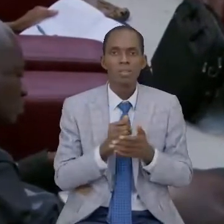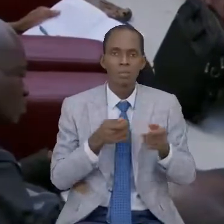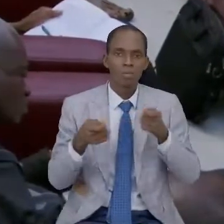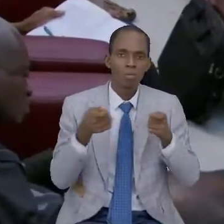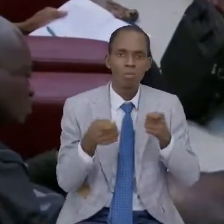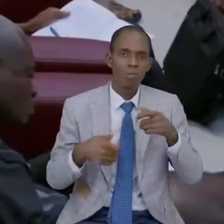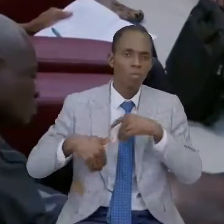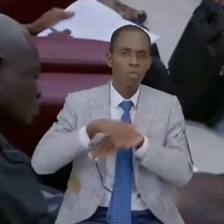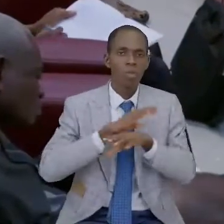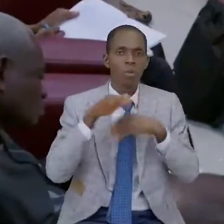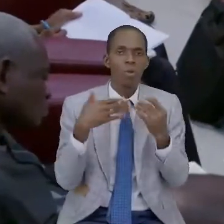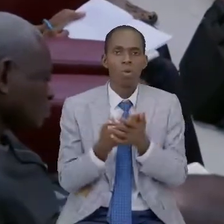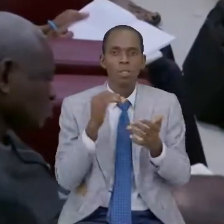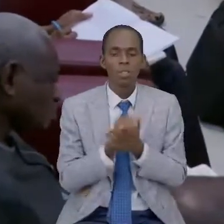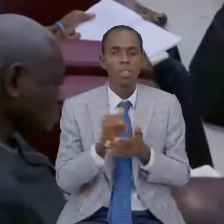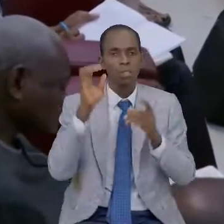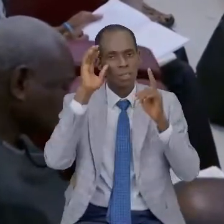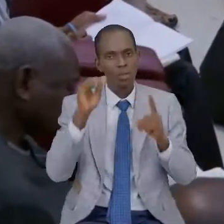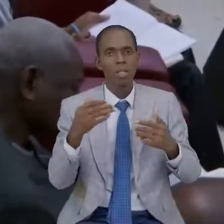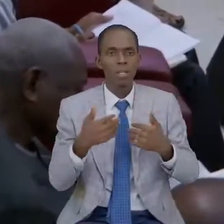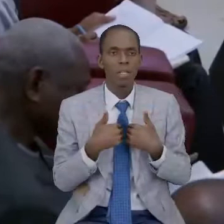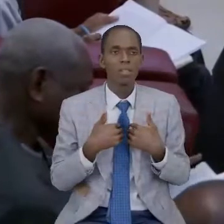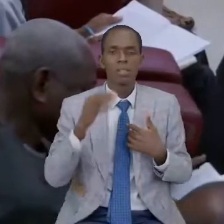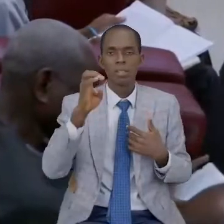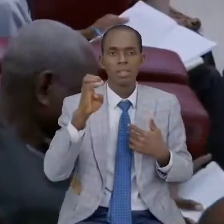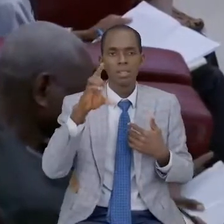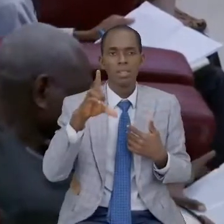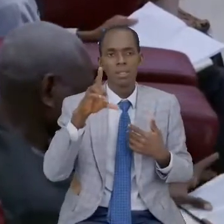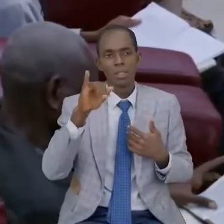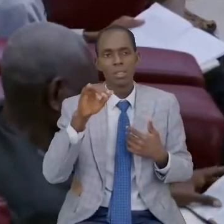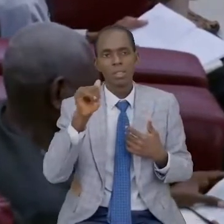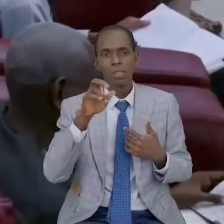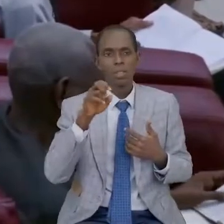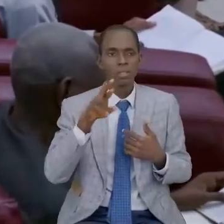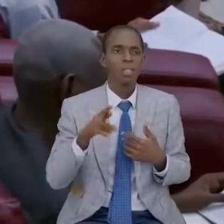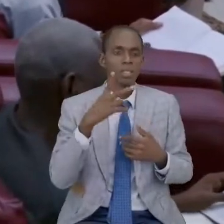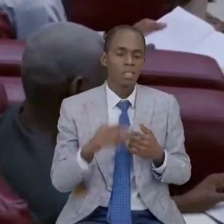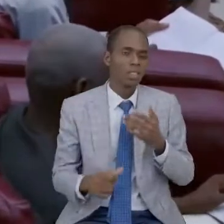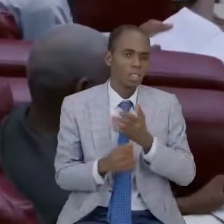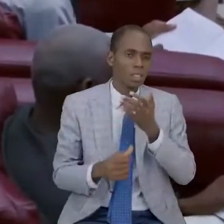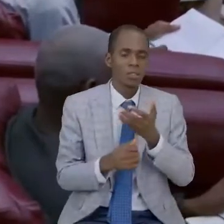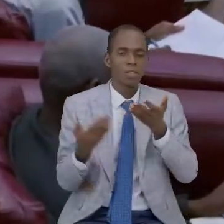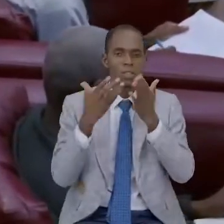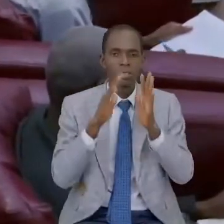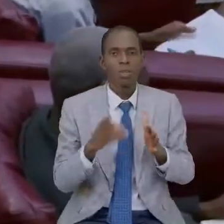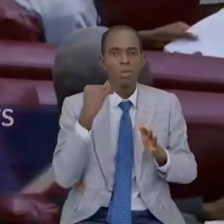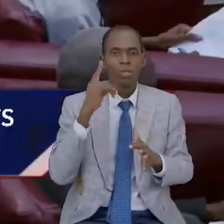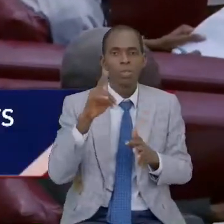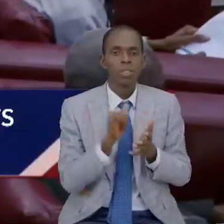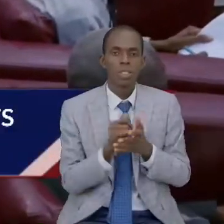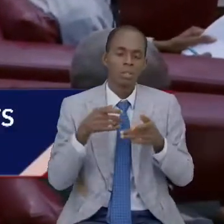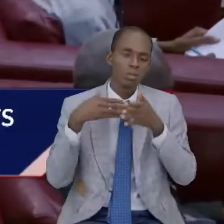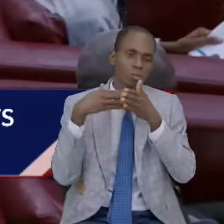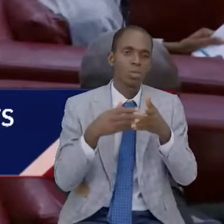all that he had. Eliezer, the chief servant, the eldest servant, was the one that governed all the